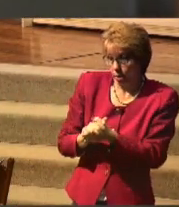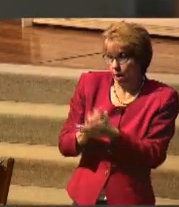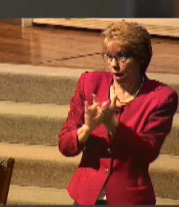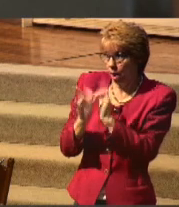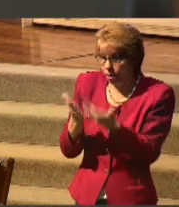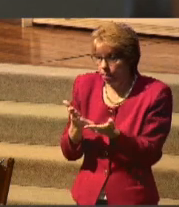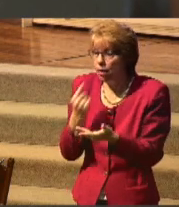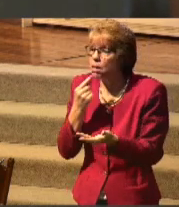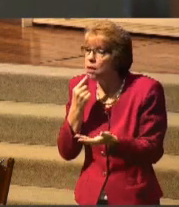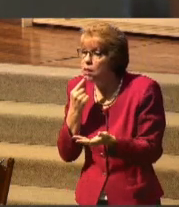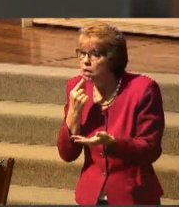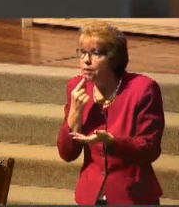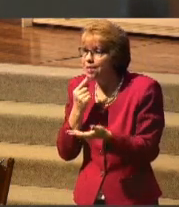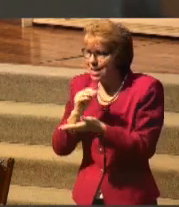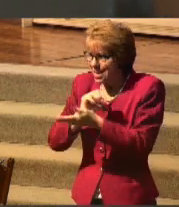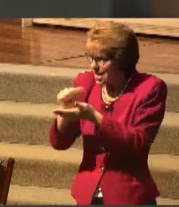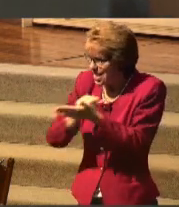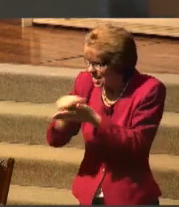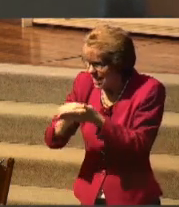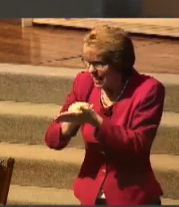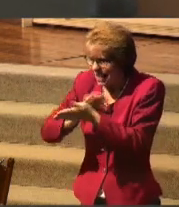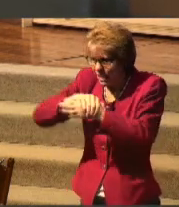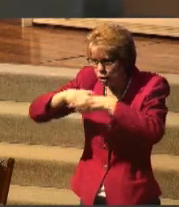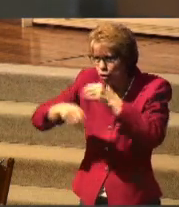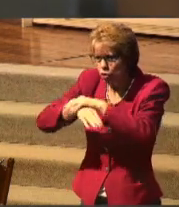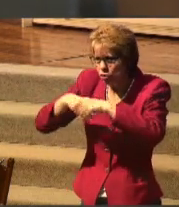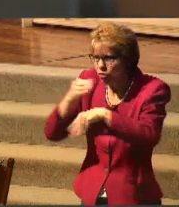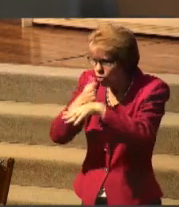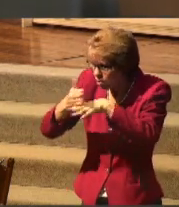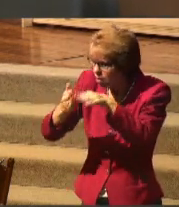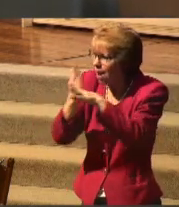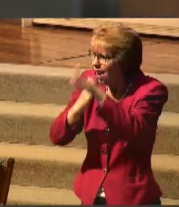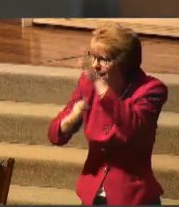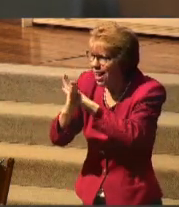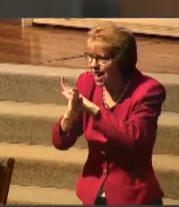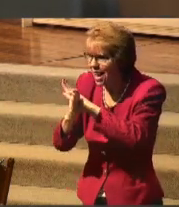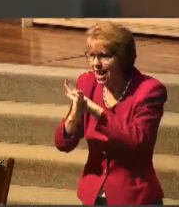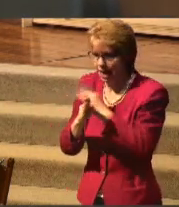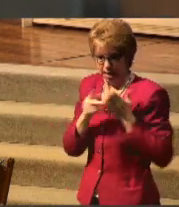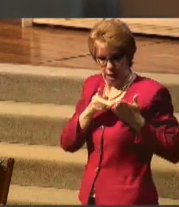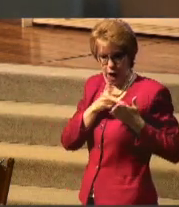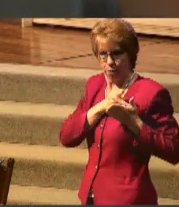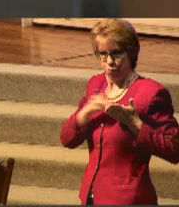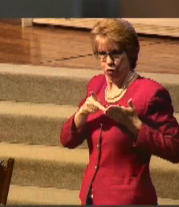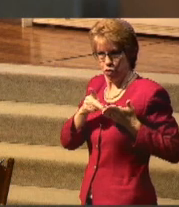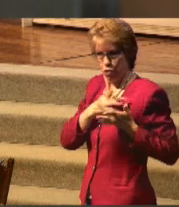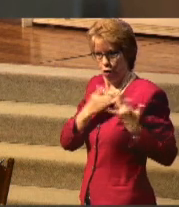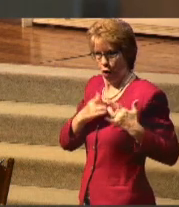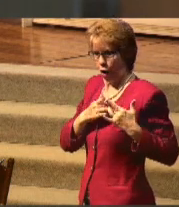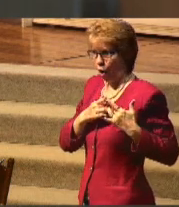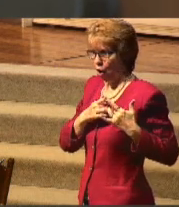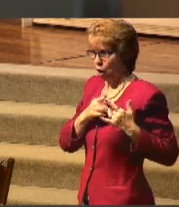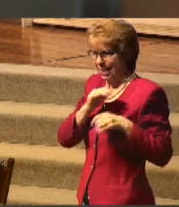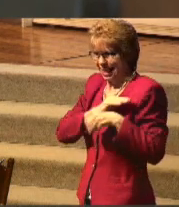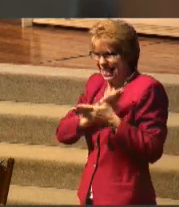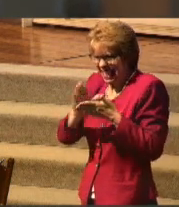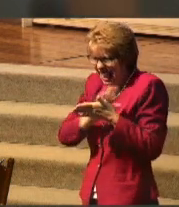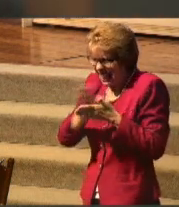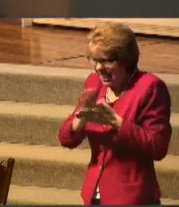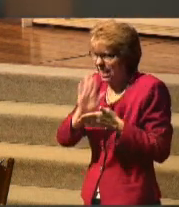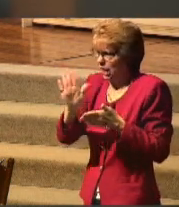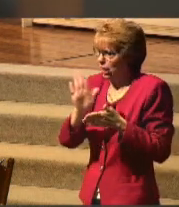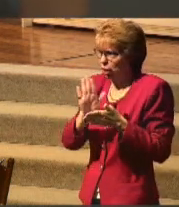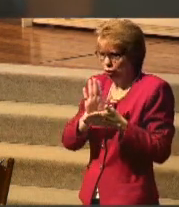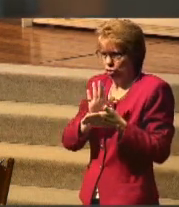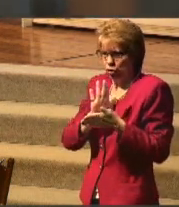verse, cleanse your hands, ye sinners, and purify your hearts, ye devil-minded. Cleanse your hands, you sinners. Hey, listen,